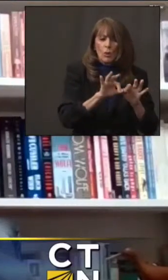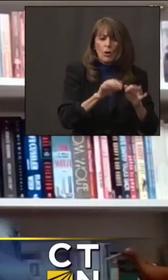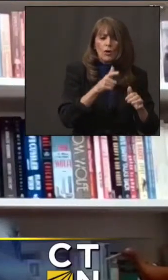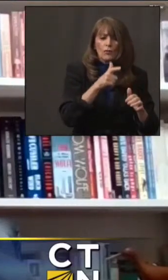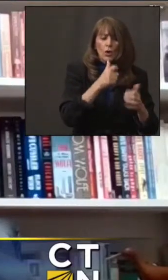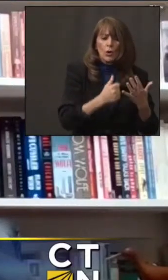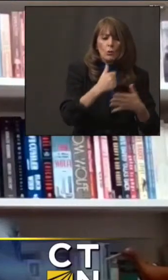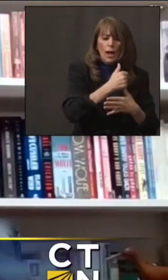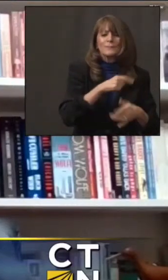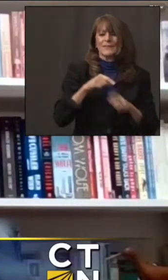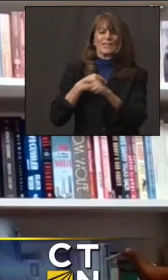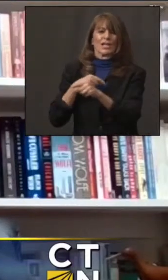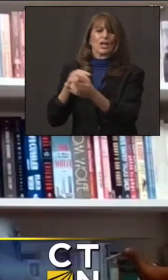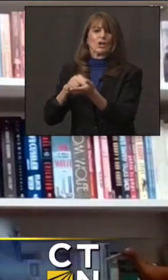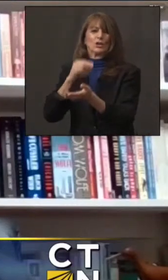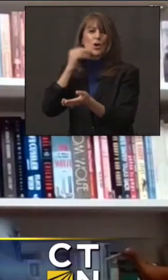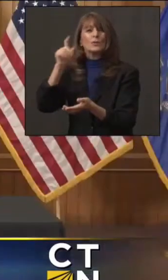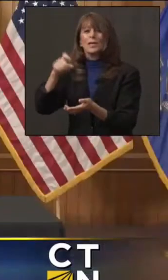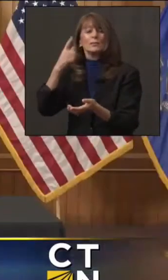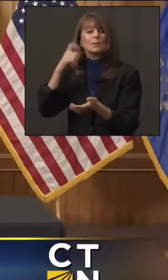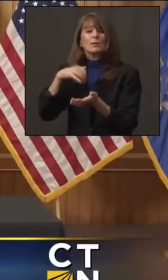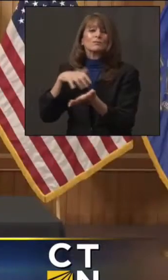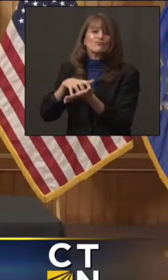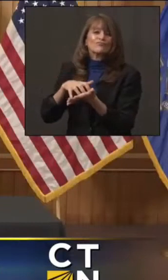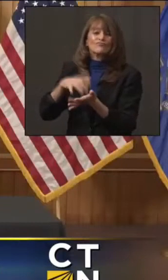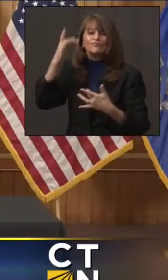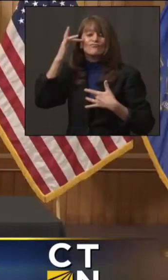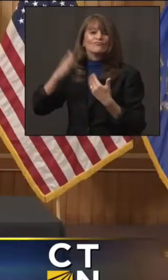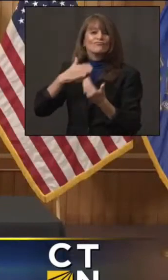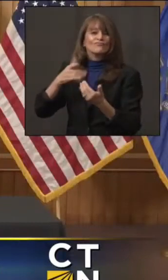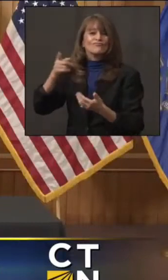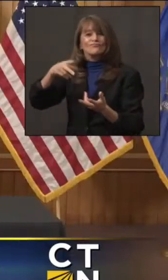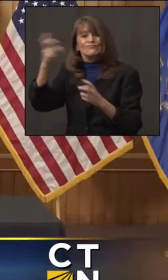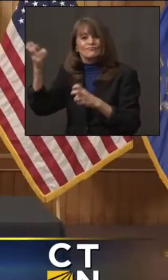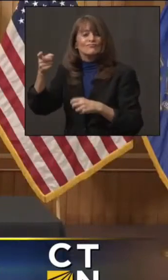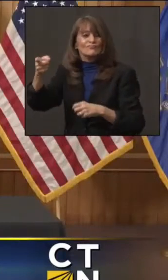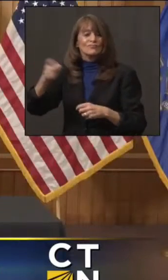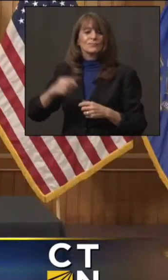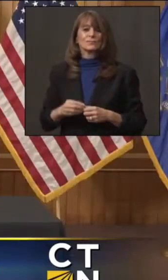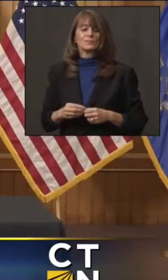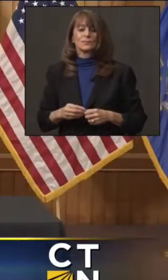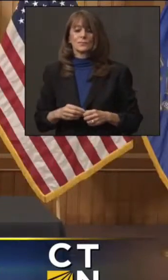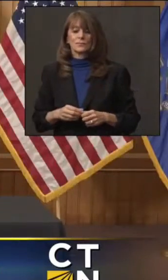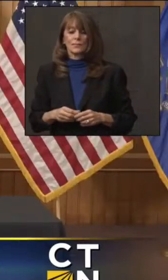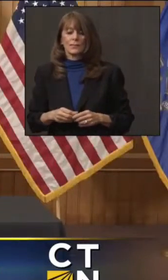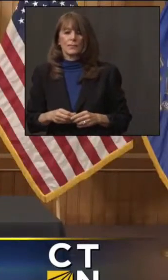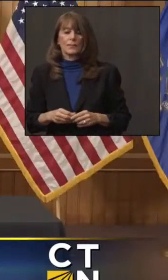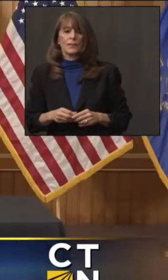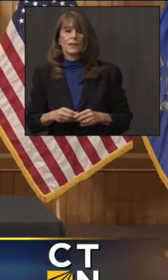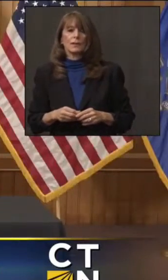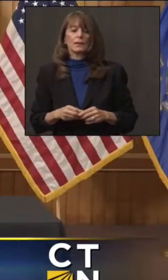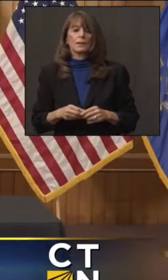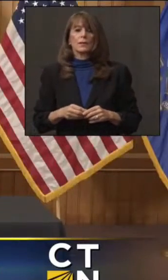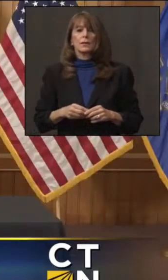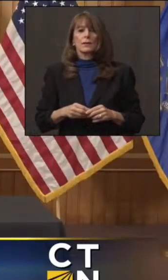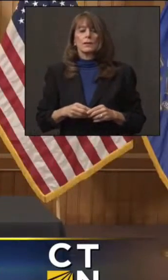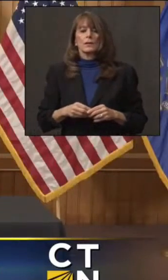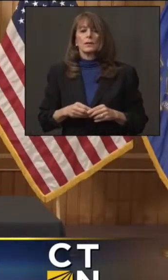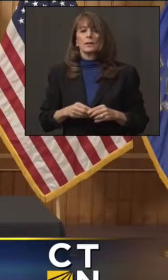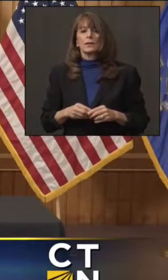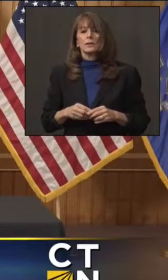soon as we can. Within the time frame you just described through late January, is it up to the nursing homes